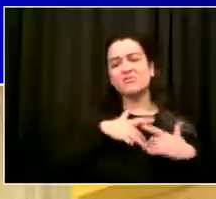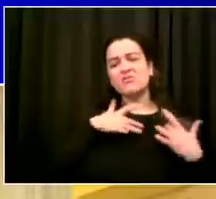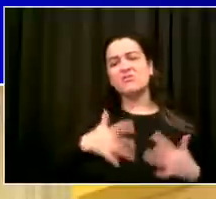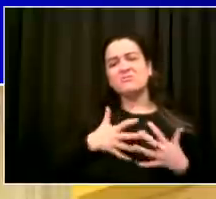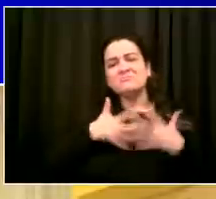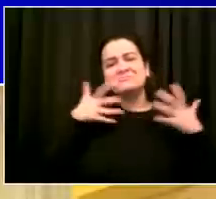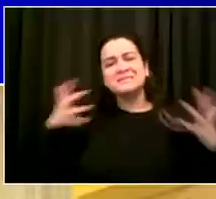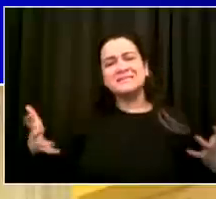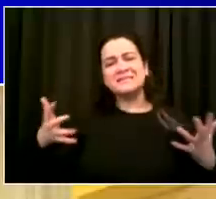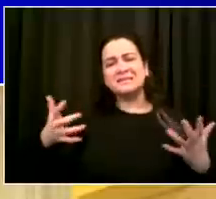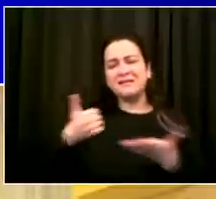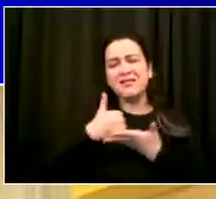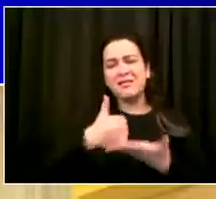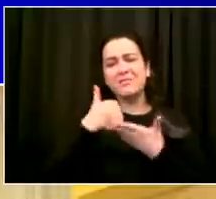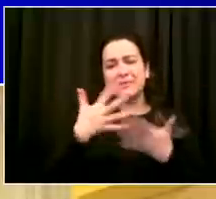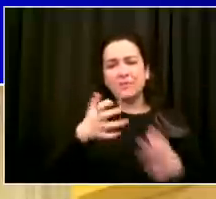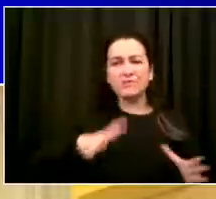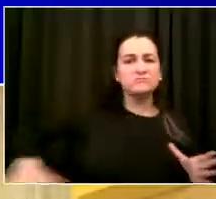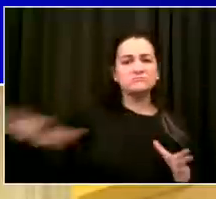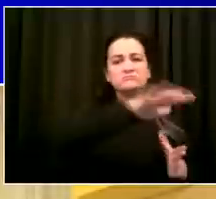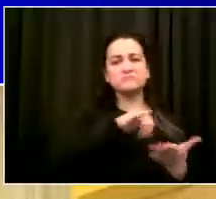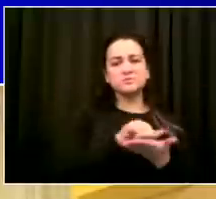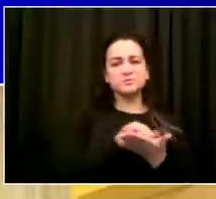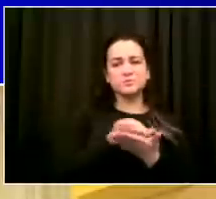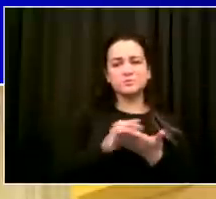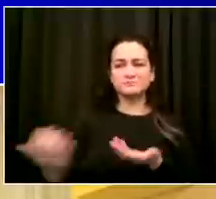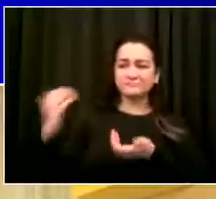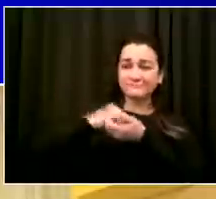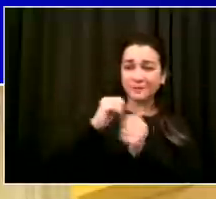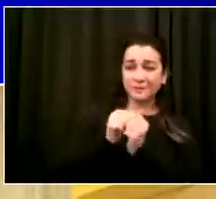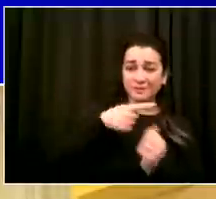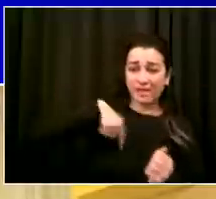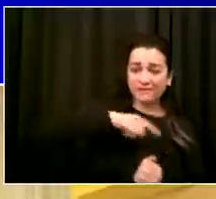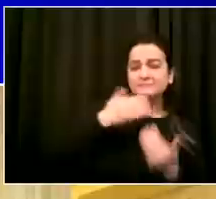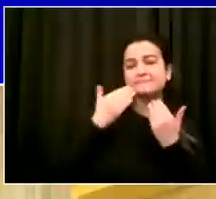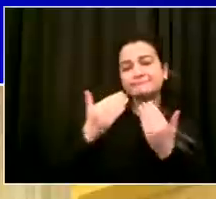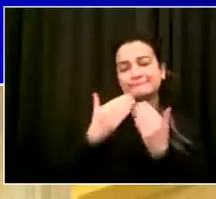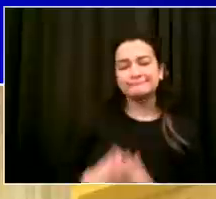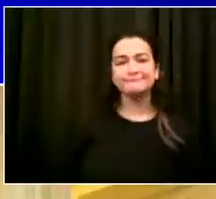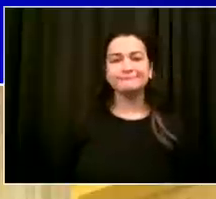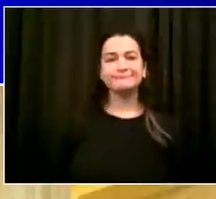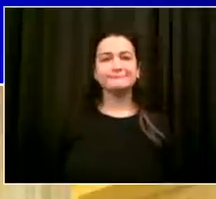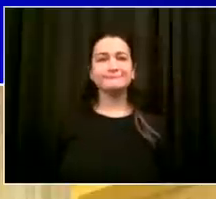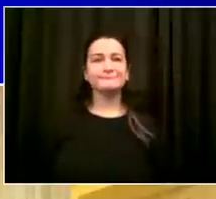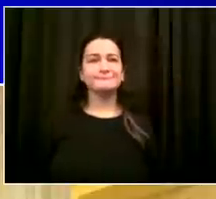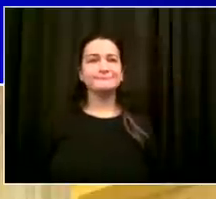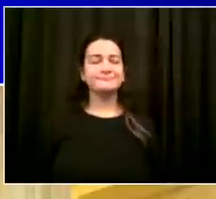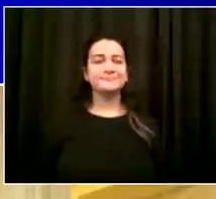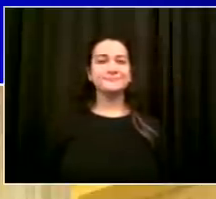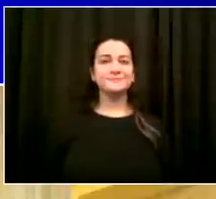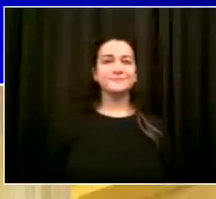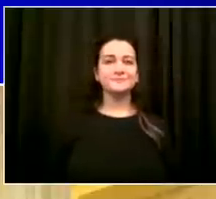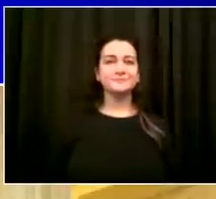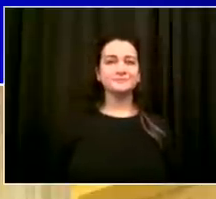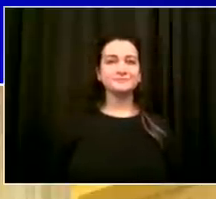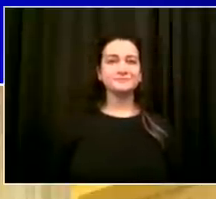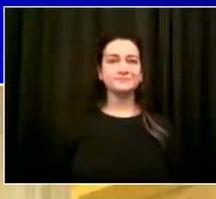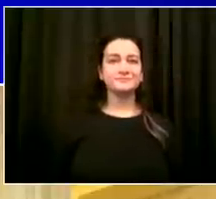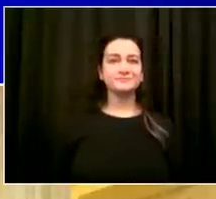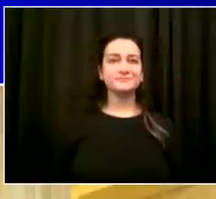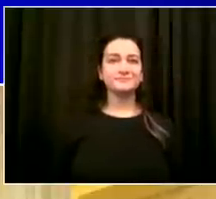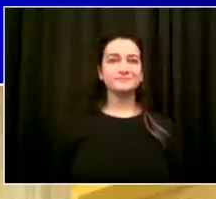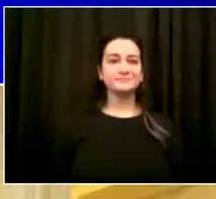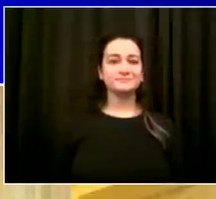also want to say there's tremendous excitement in this city because it's clear you're committed to revitalizing the